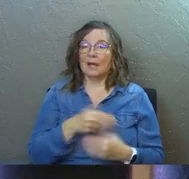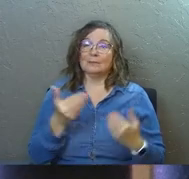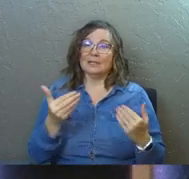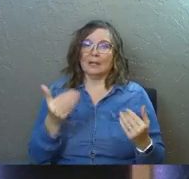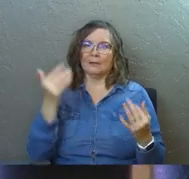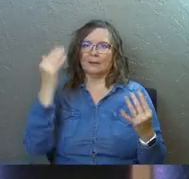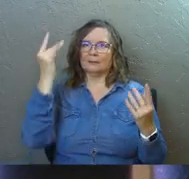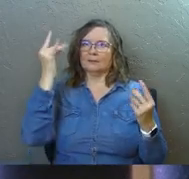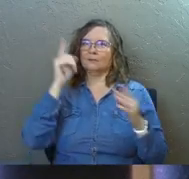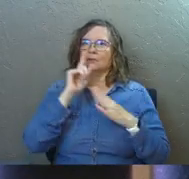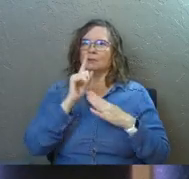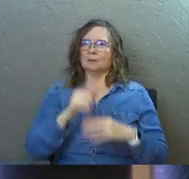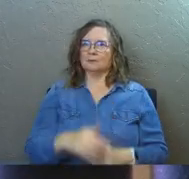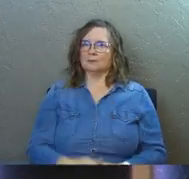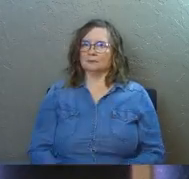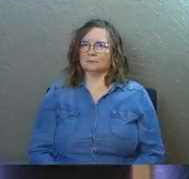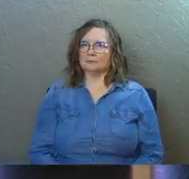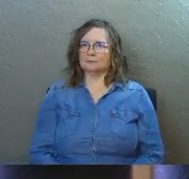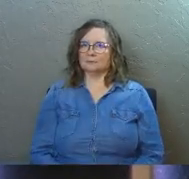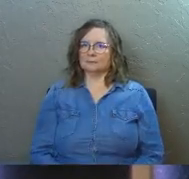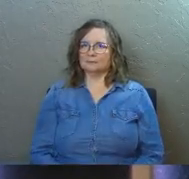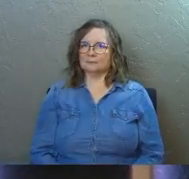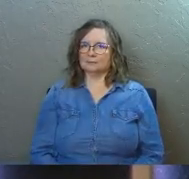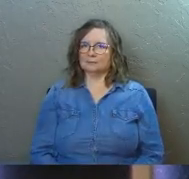I'm just going to let that sit out there for a second.